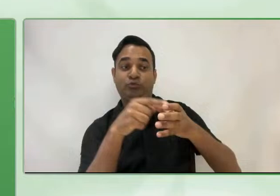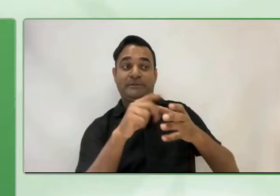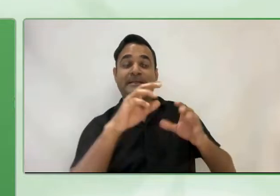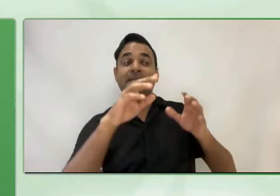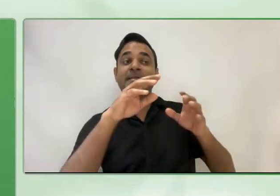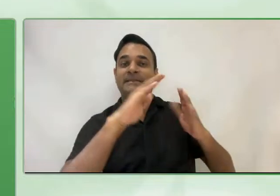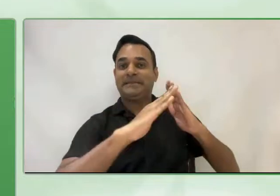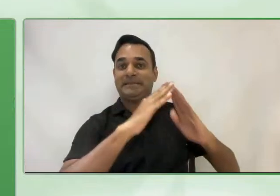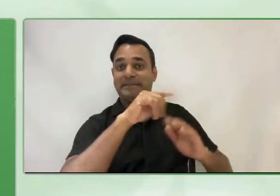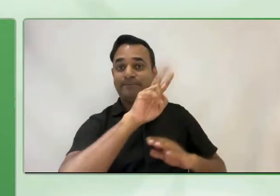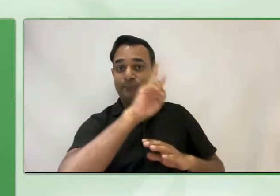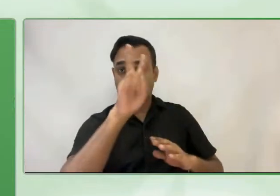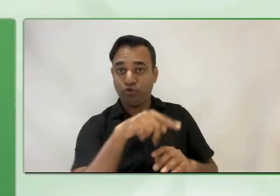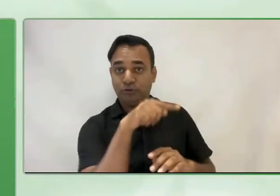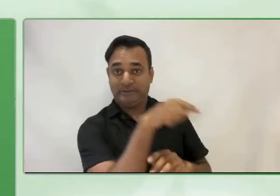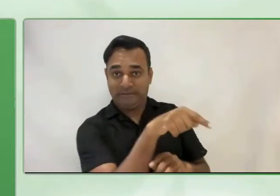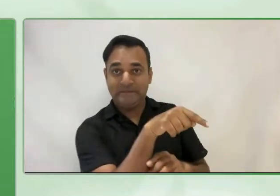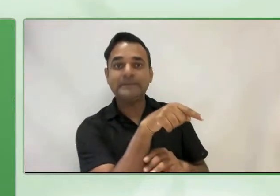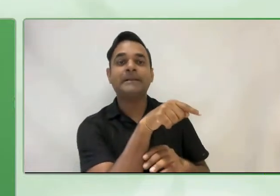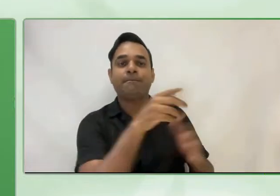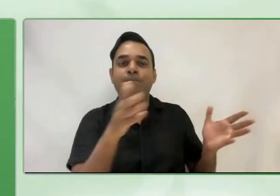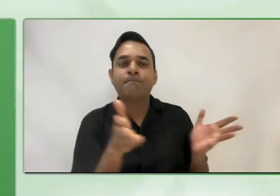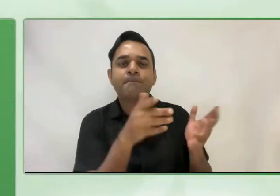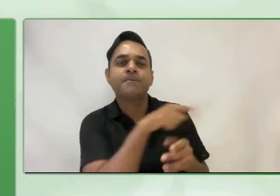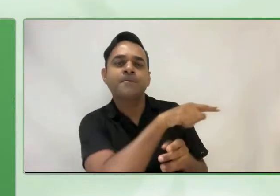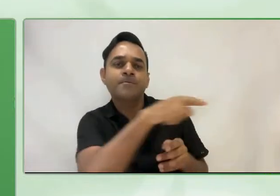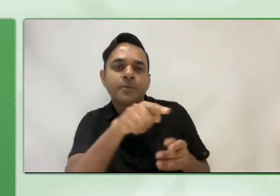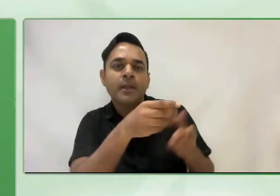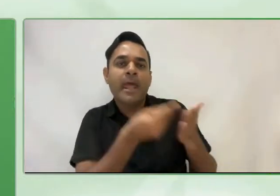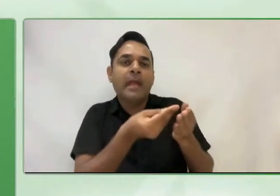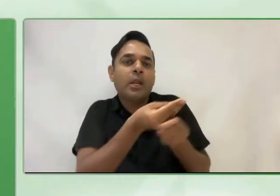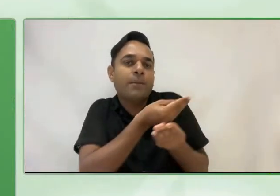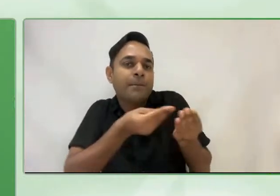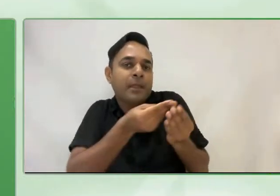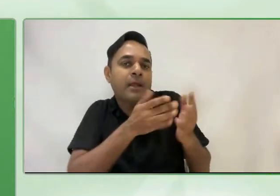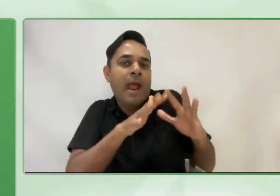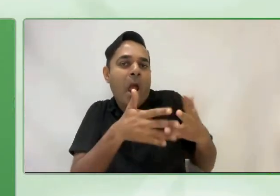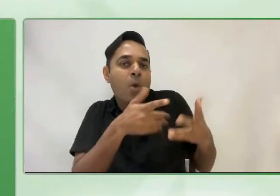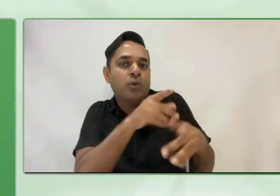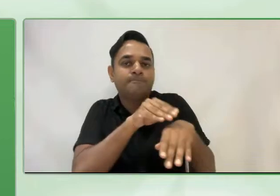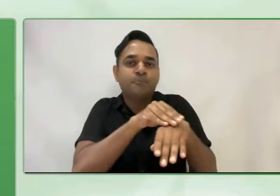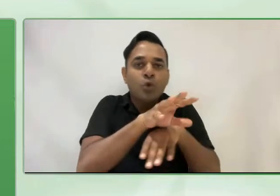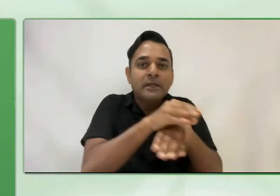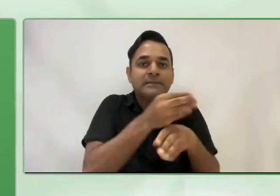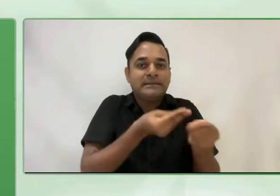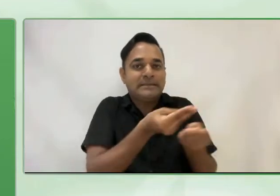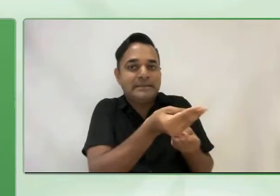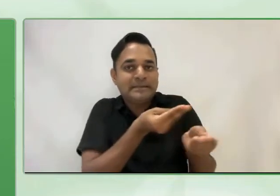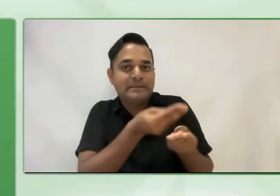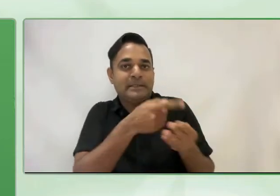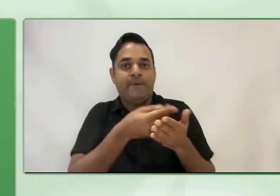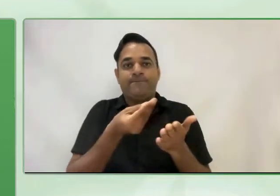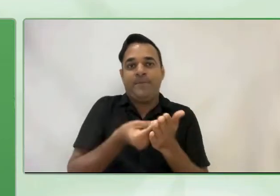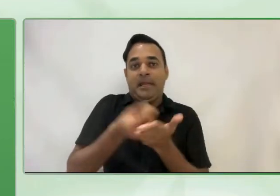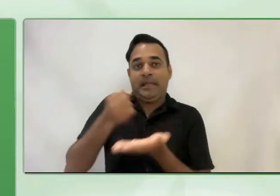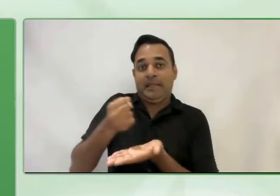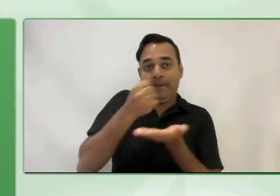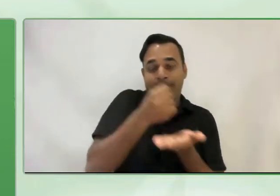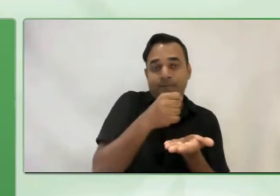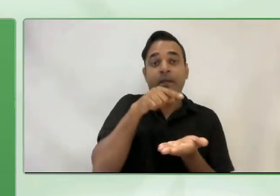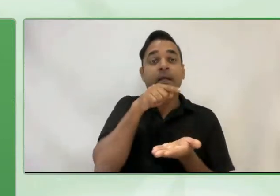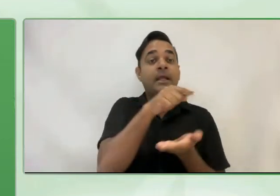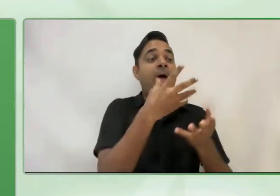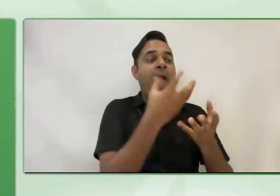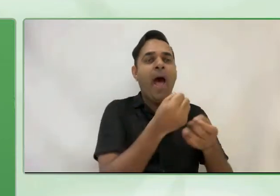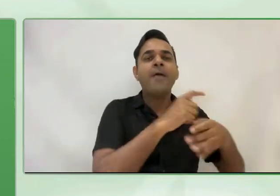startups to come to Vienna, get to know city stakeholders, get to know industry leaders in the specific field. And as